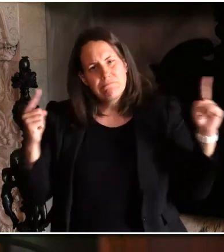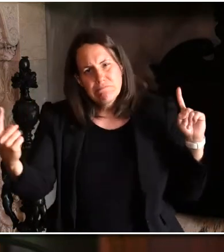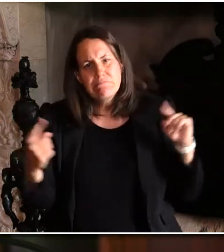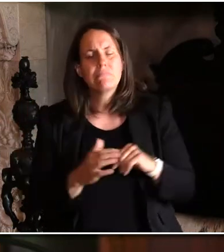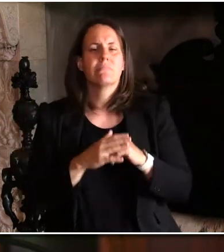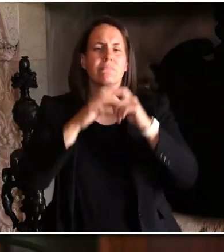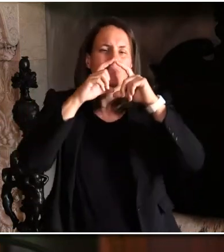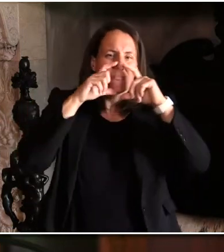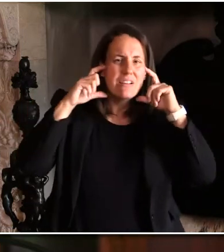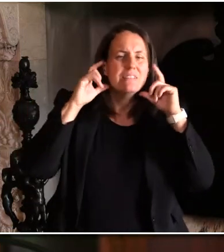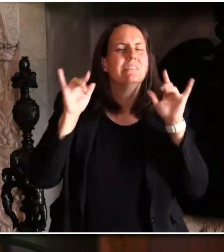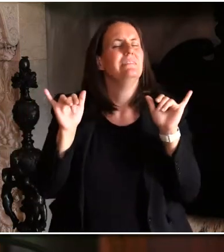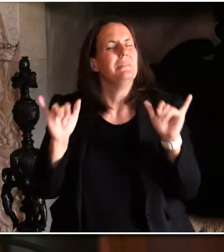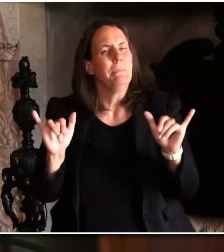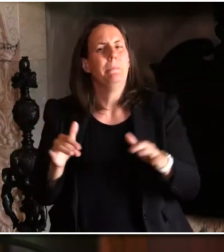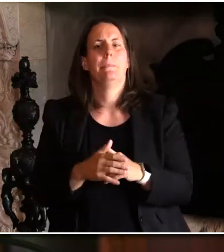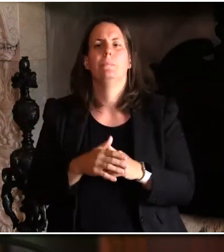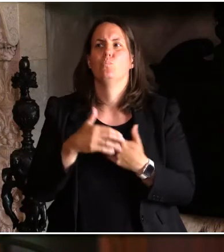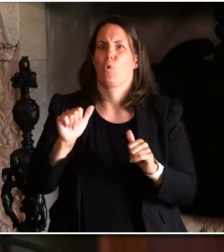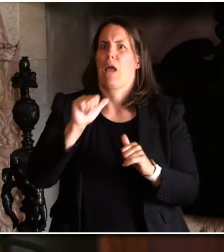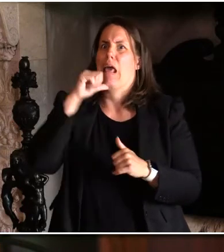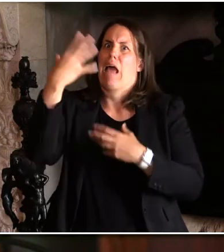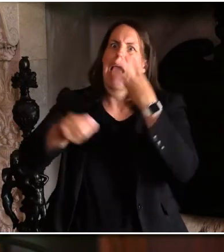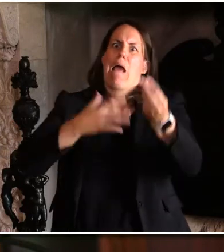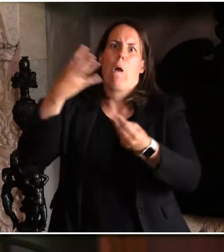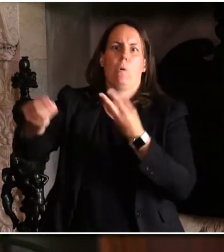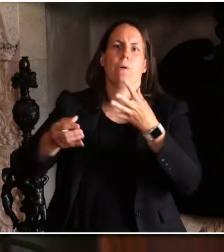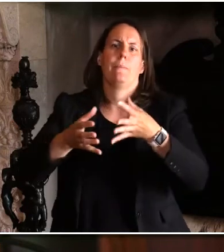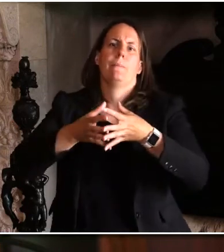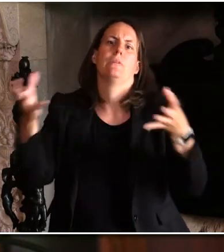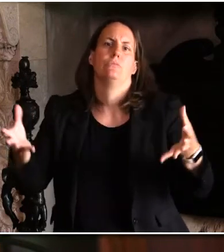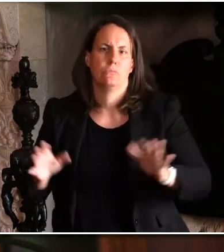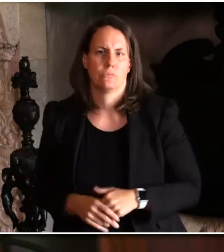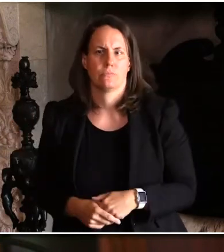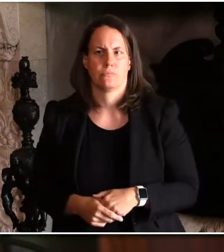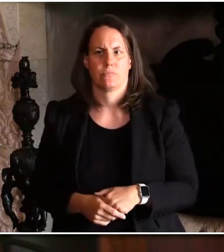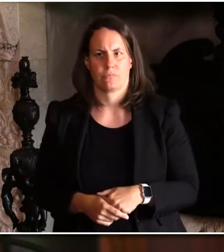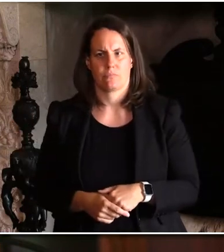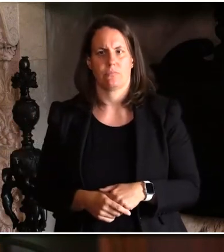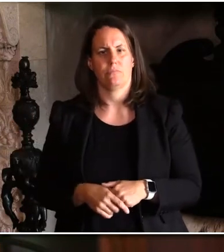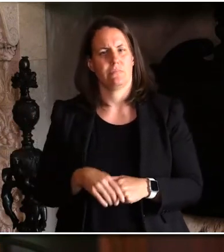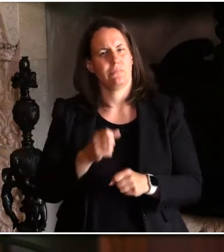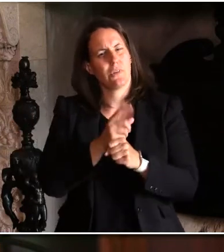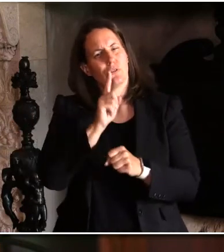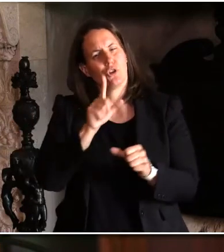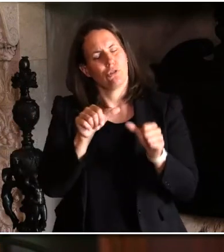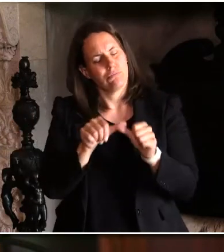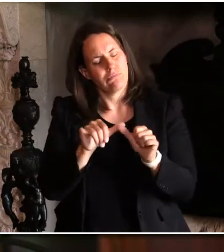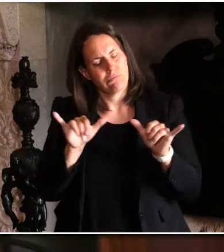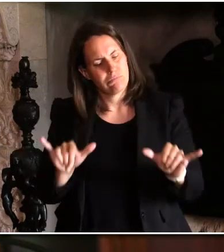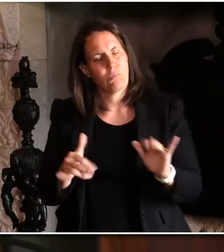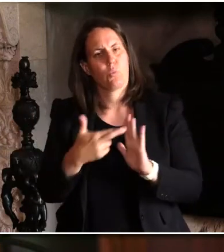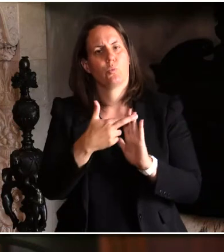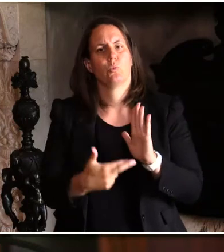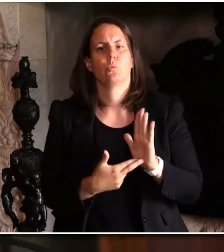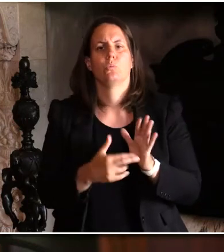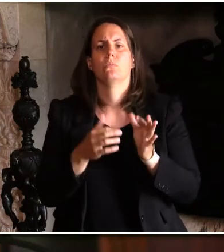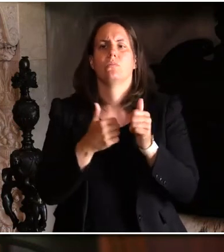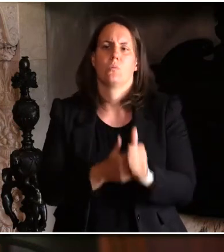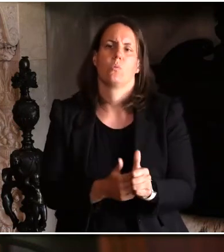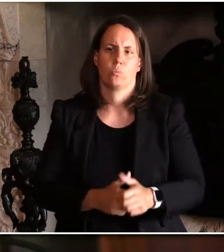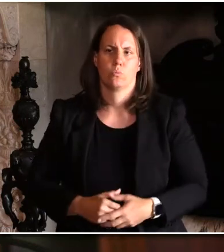do, and really keep those practices. The fewer people we are in contact with, the lower our spread will be. And